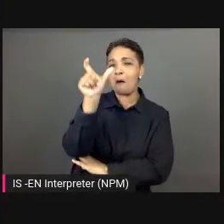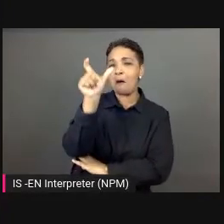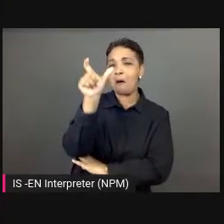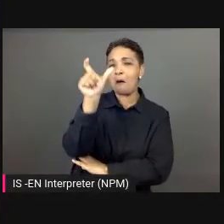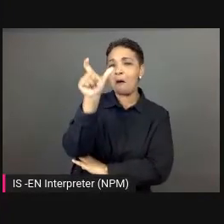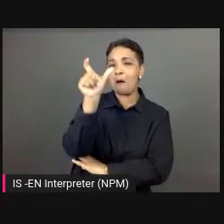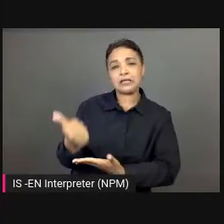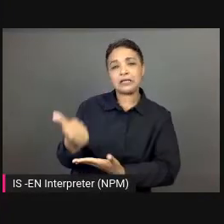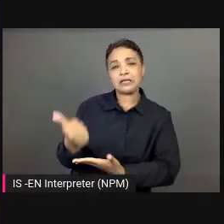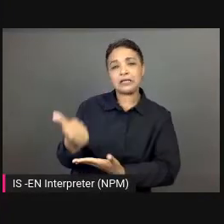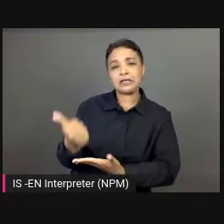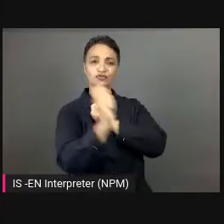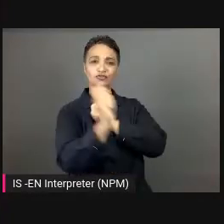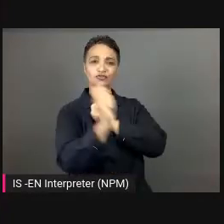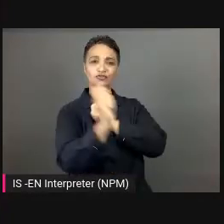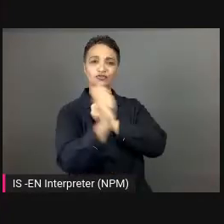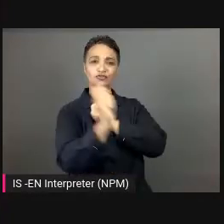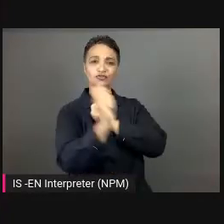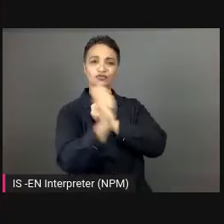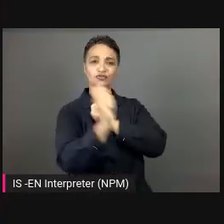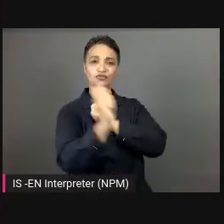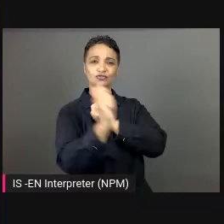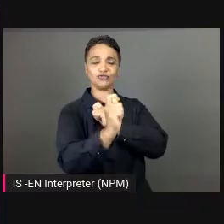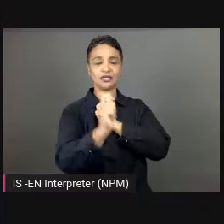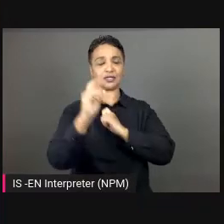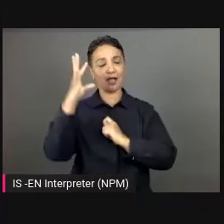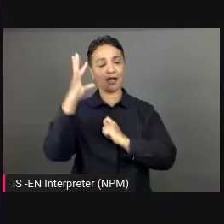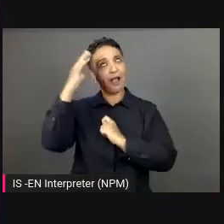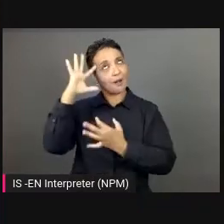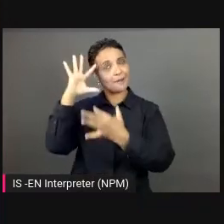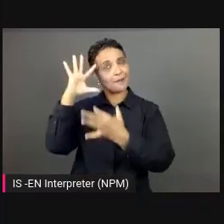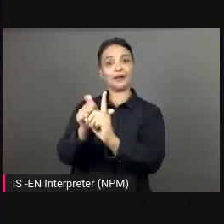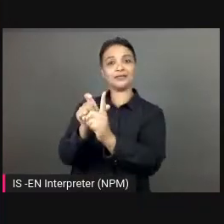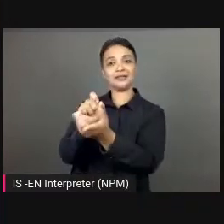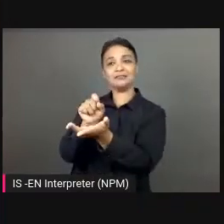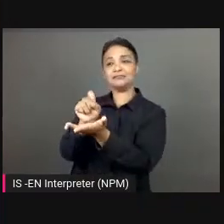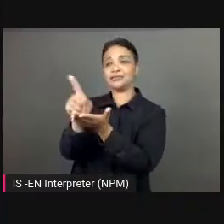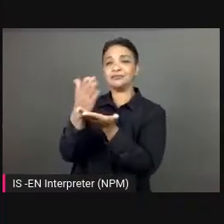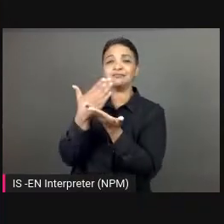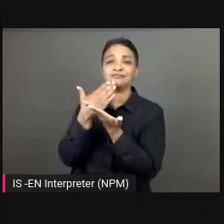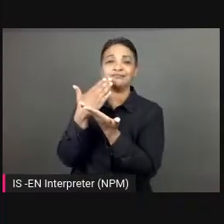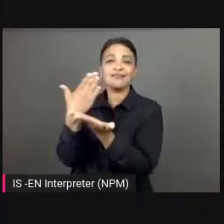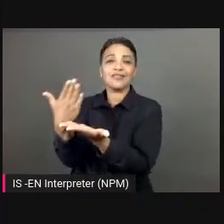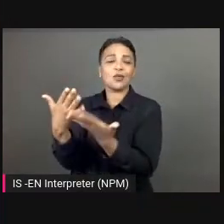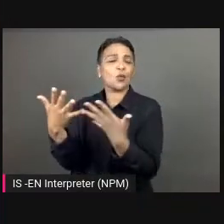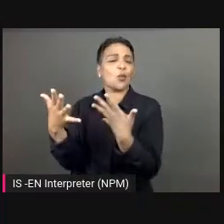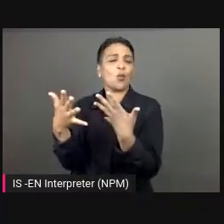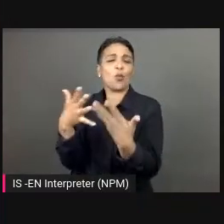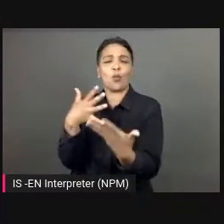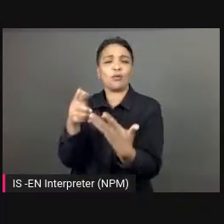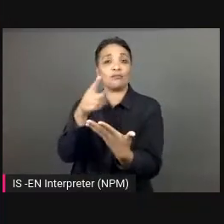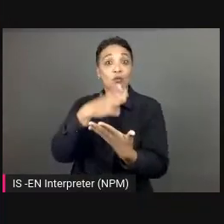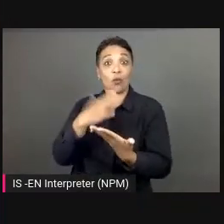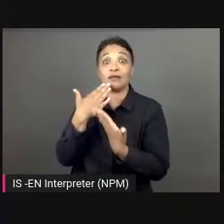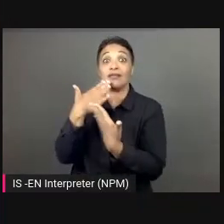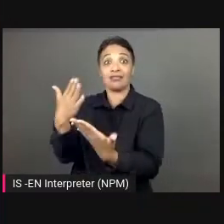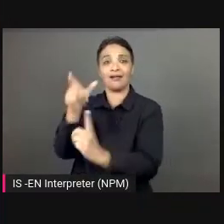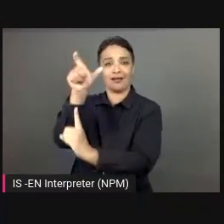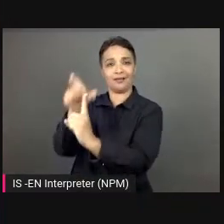to your attention, and then send them gratitude in whatever form that works for you.